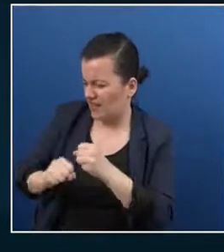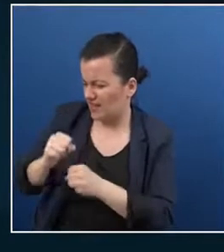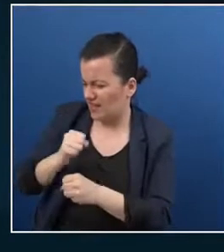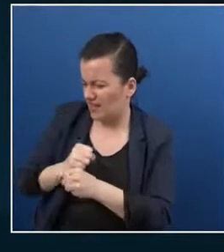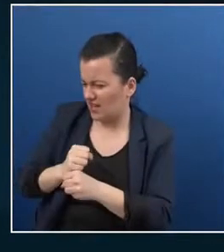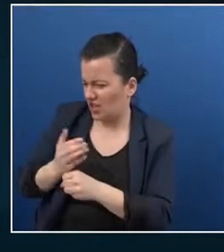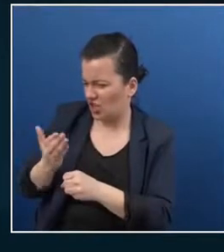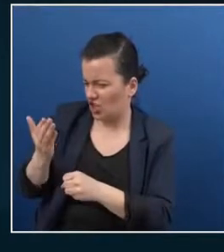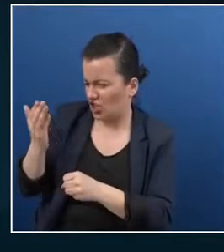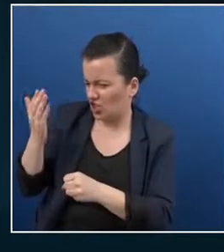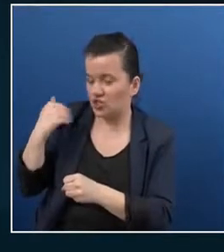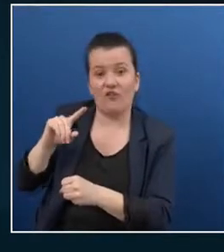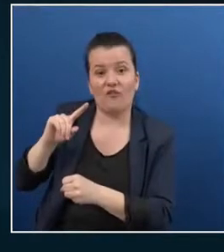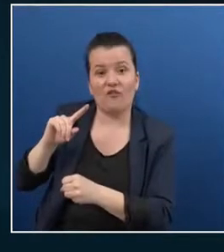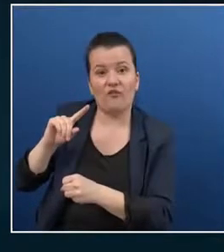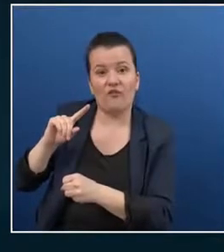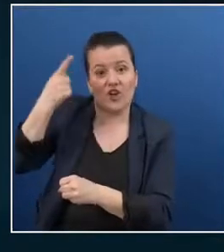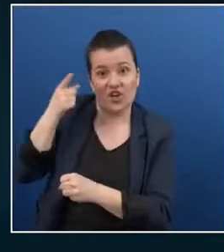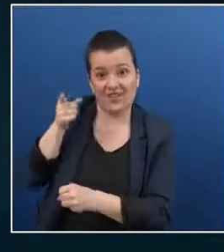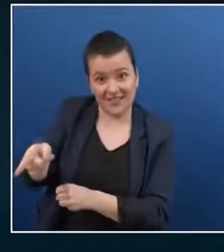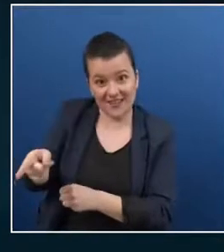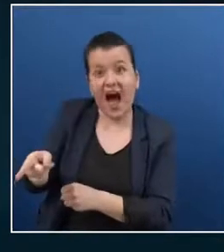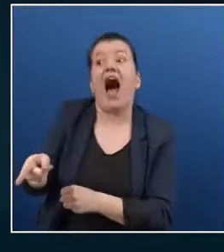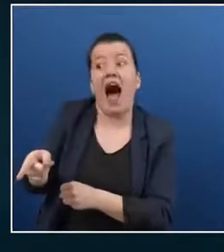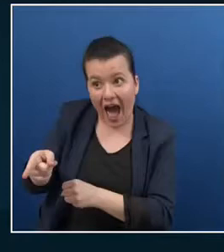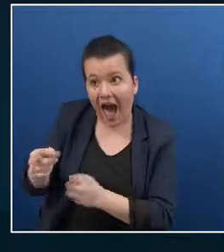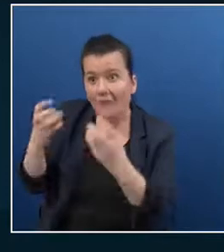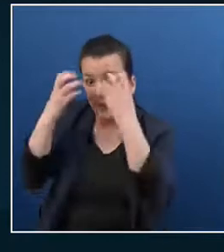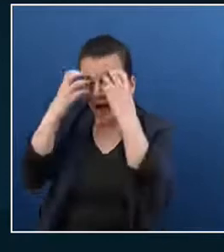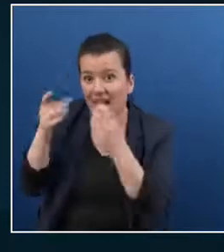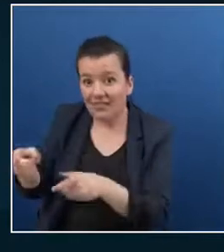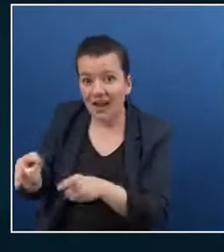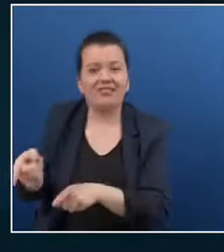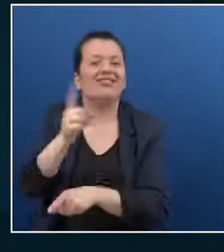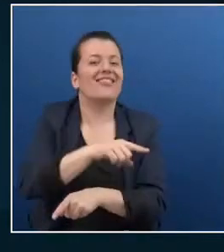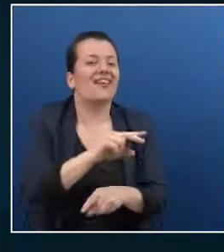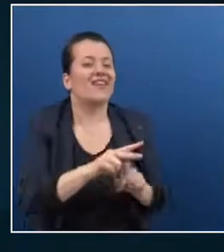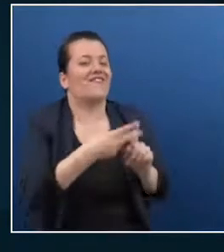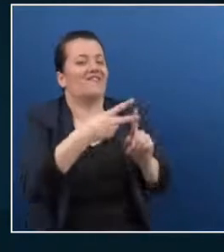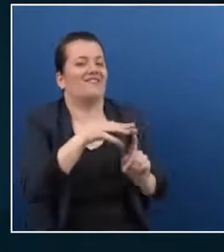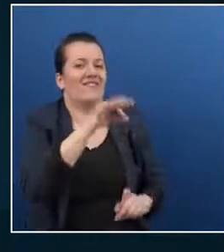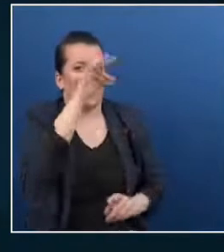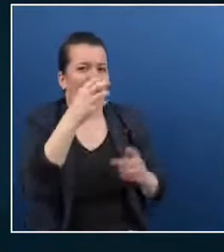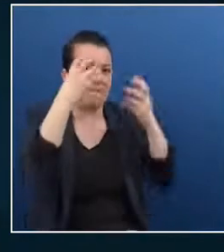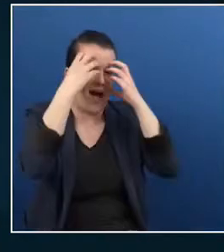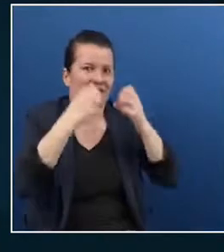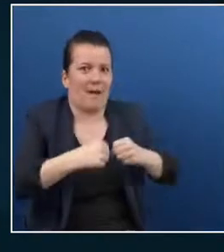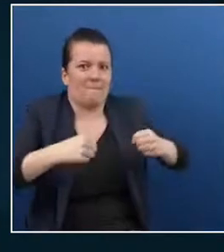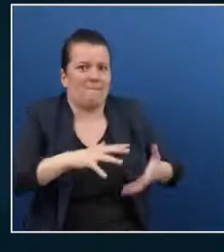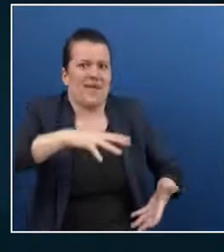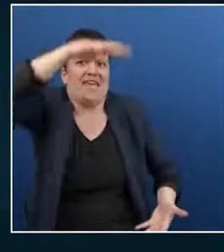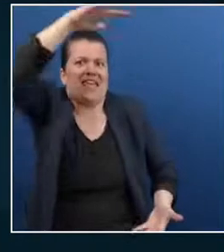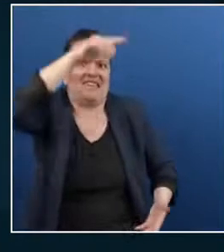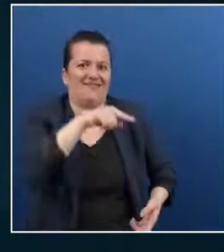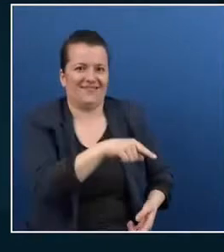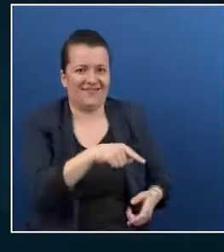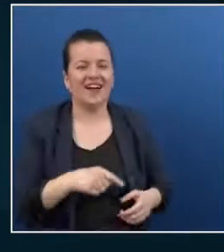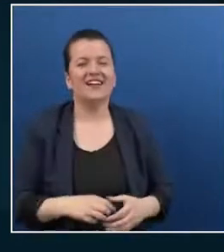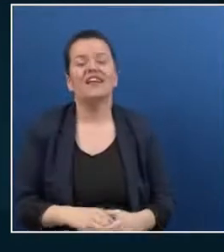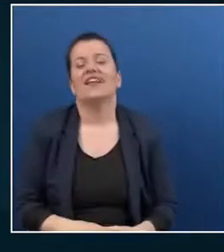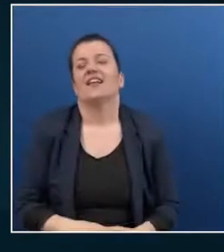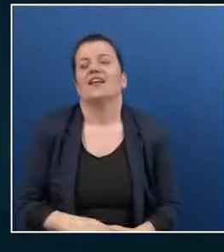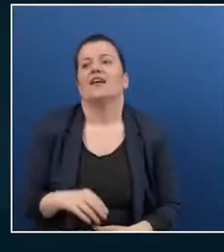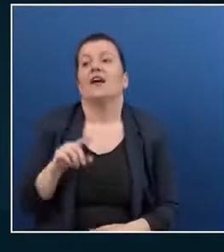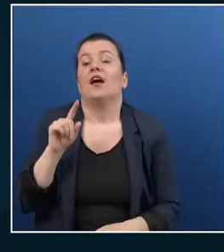were discovered. So we met with them, and then the third call came. And the third call came from a woman